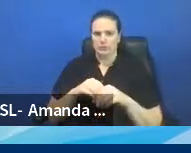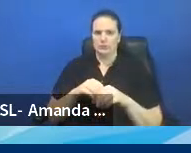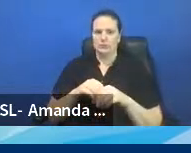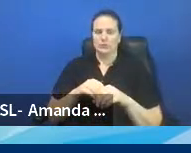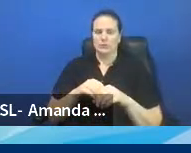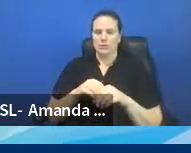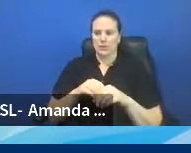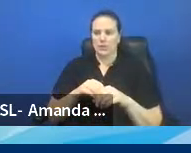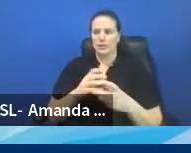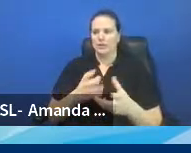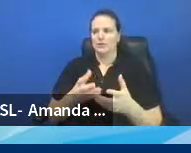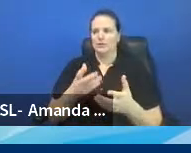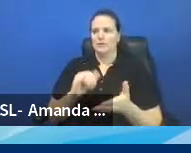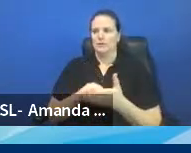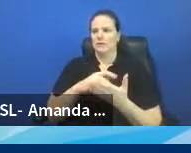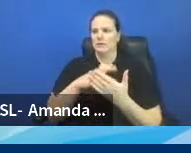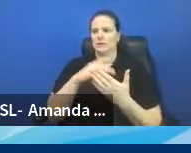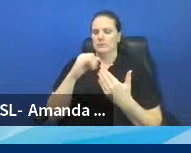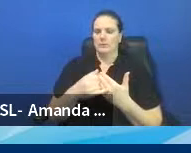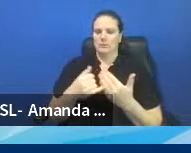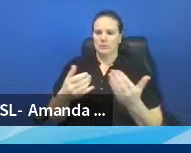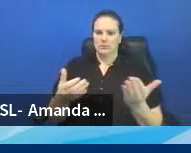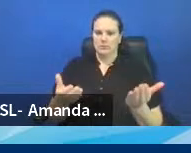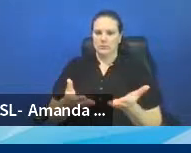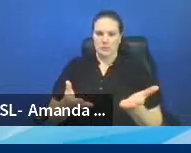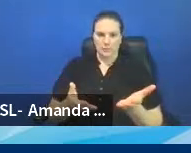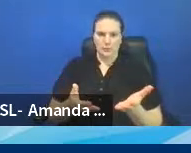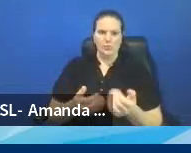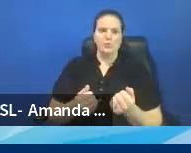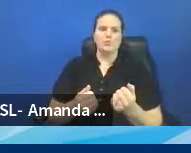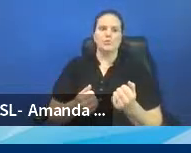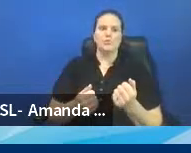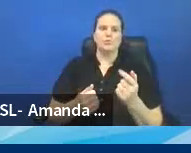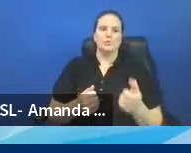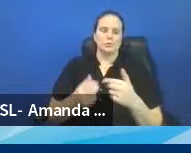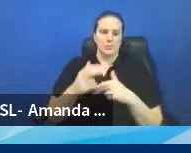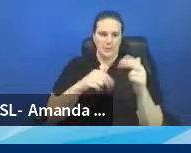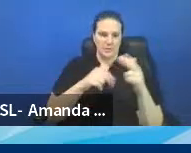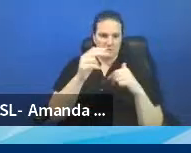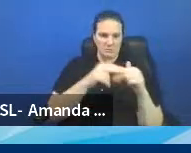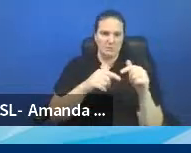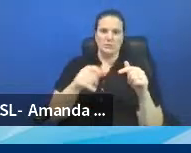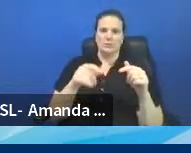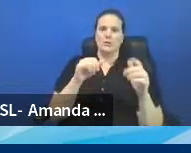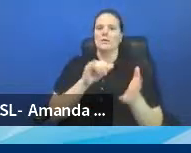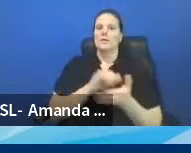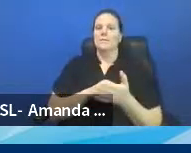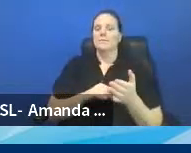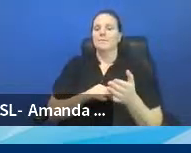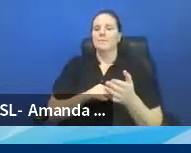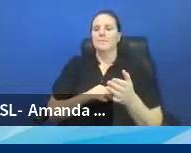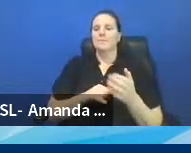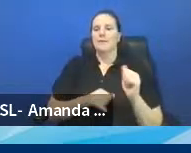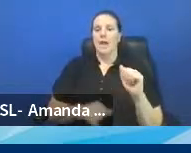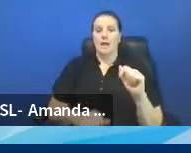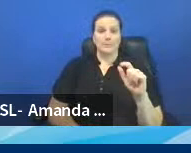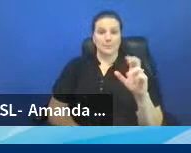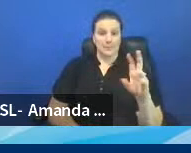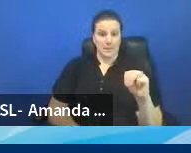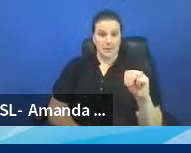space of where this project is going to be built. And so I'll take